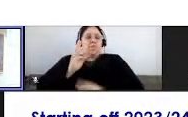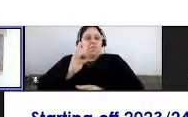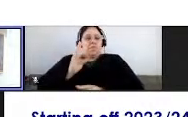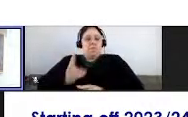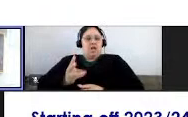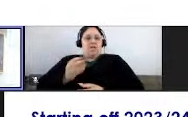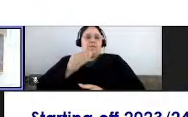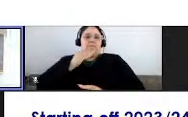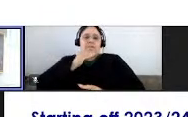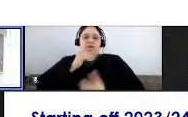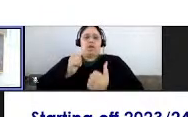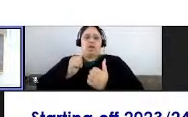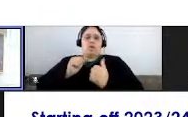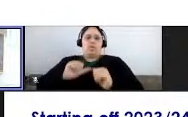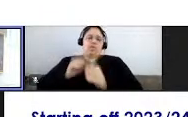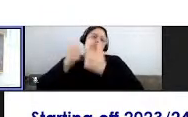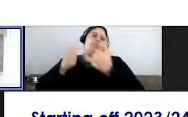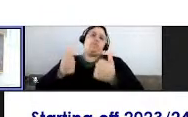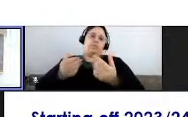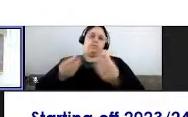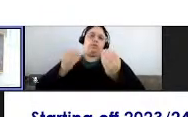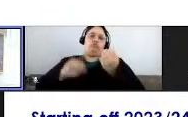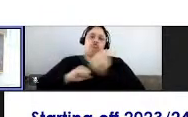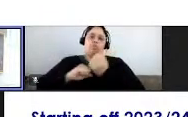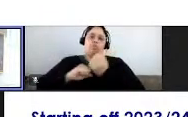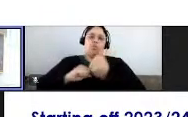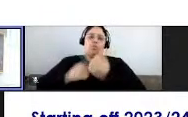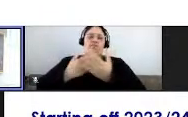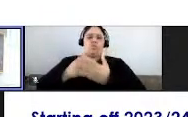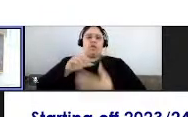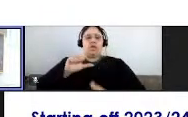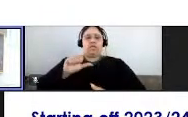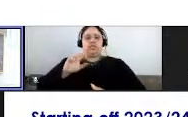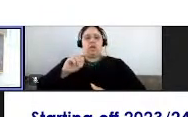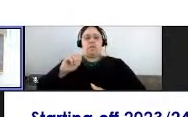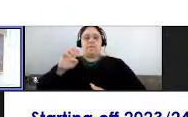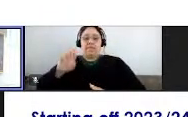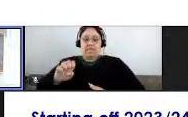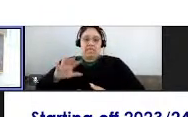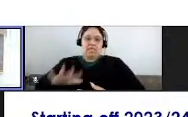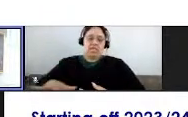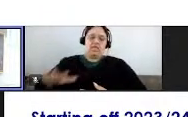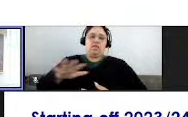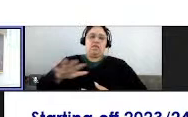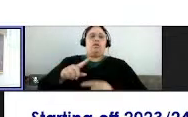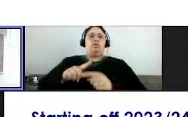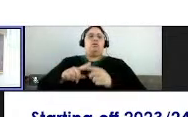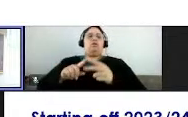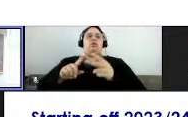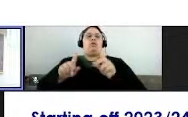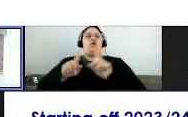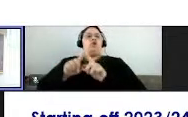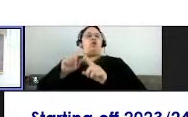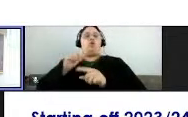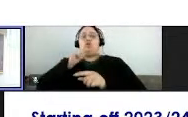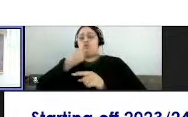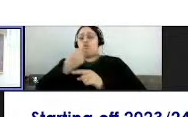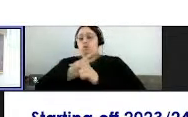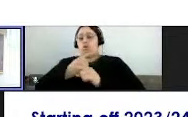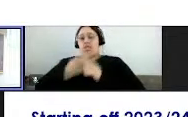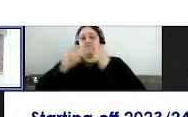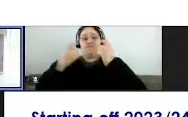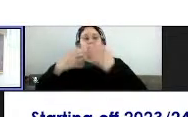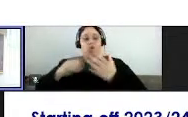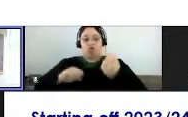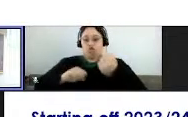provide significant support to our SMMEs specifically. And not only financial